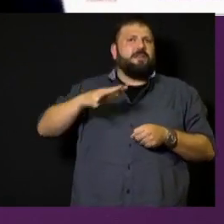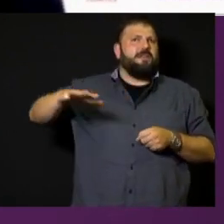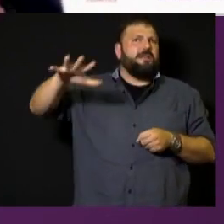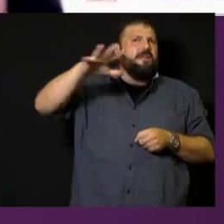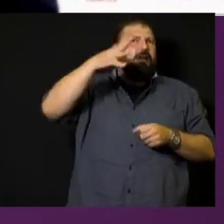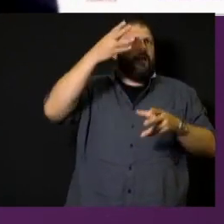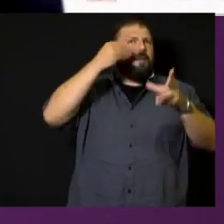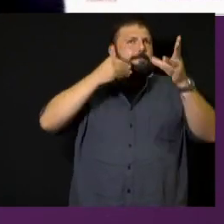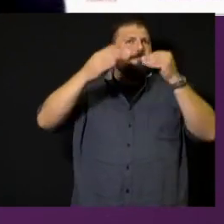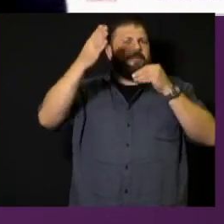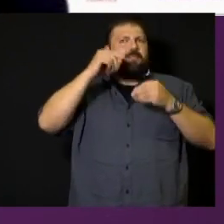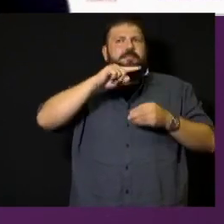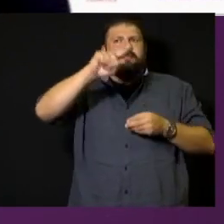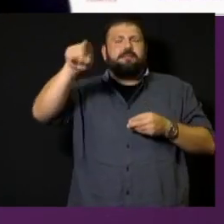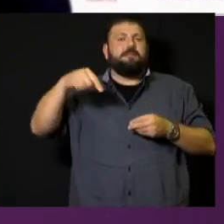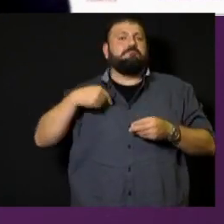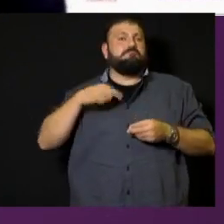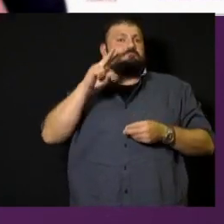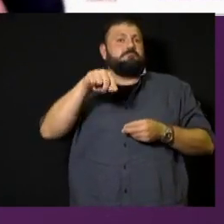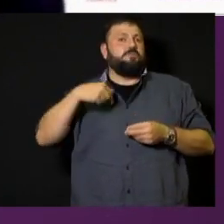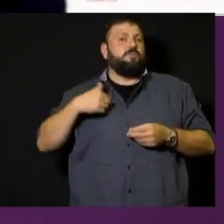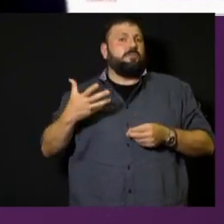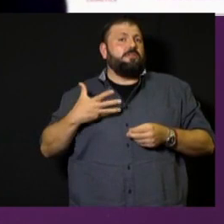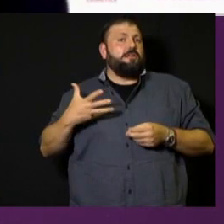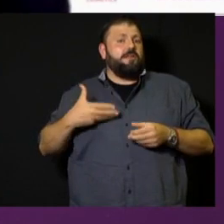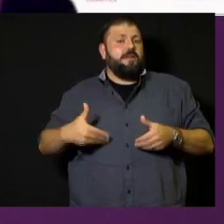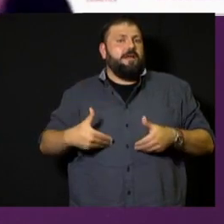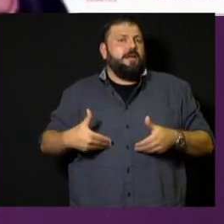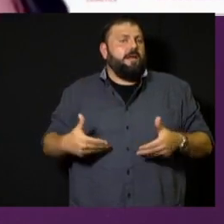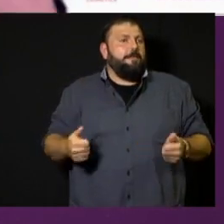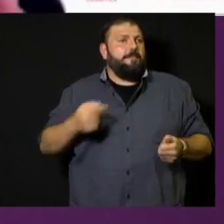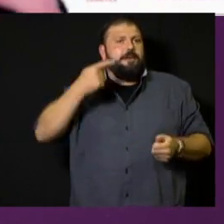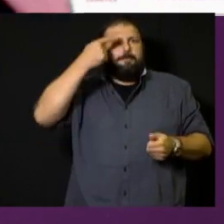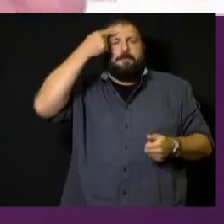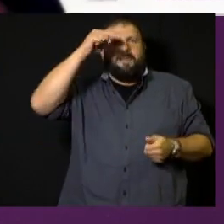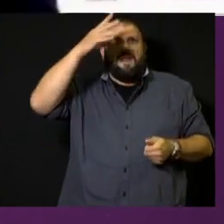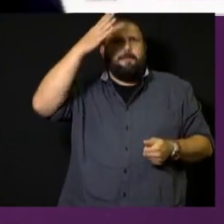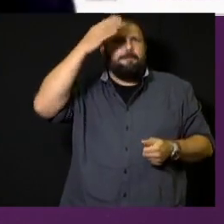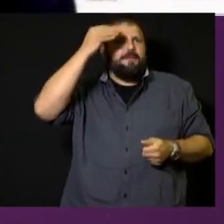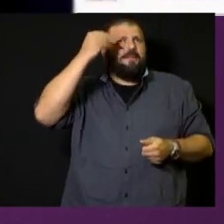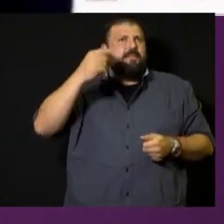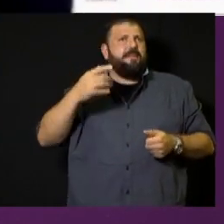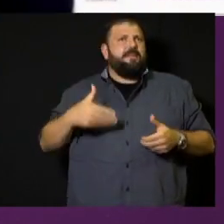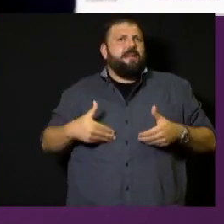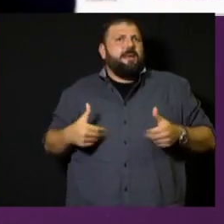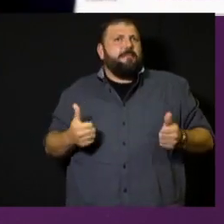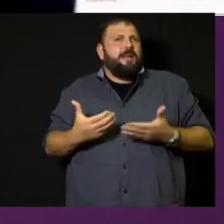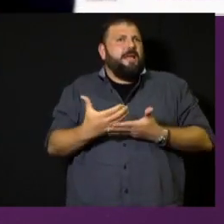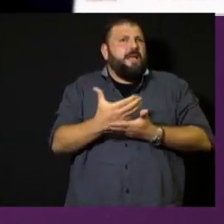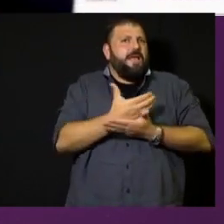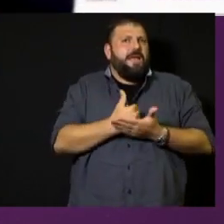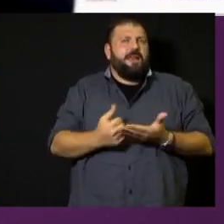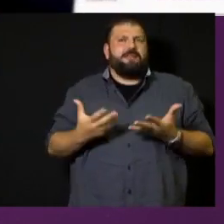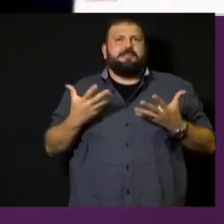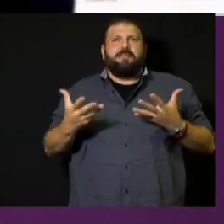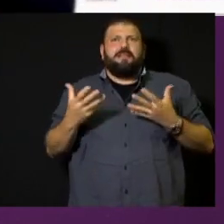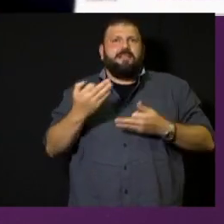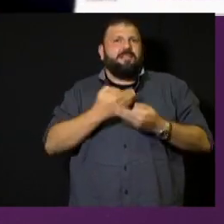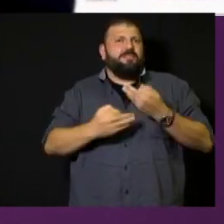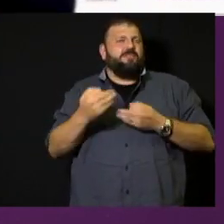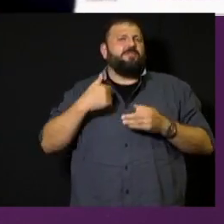absorb everything. I hunger to learn, to follow